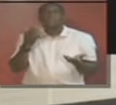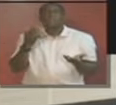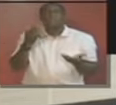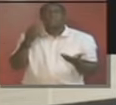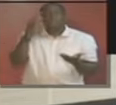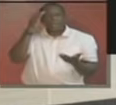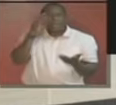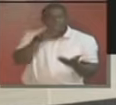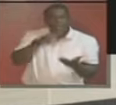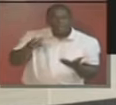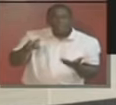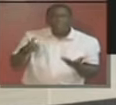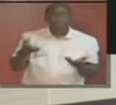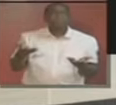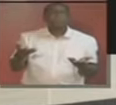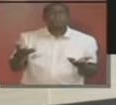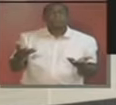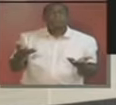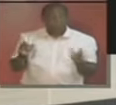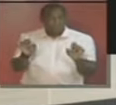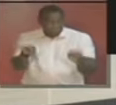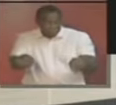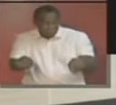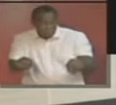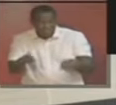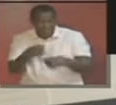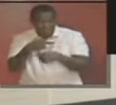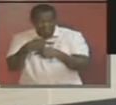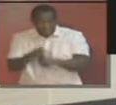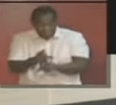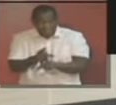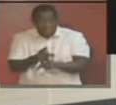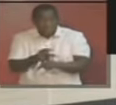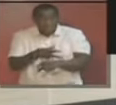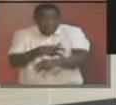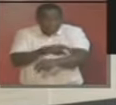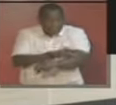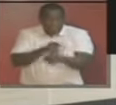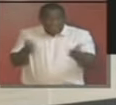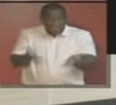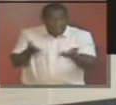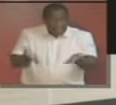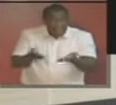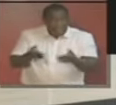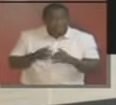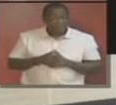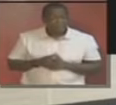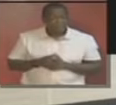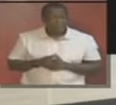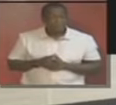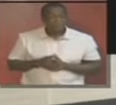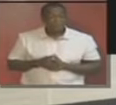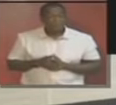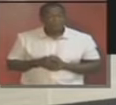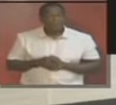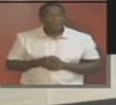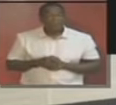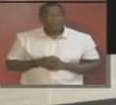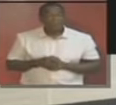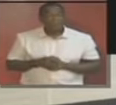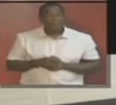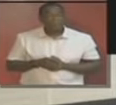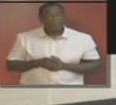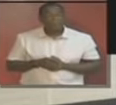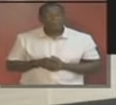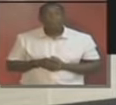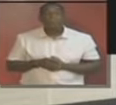transfer, is that a possibility as we talk about COVID-19 vaccines and treating with the threat that we